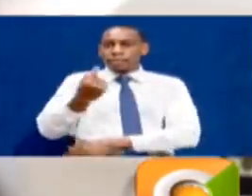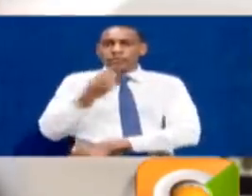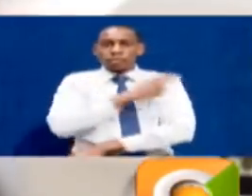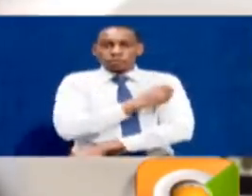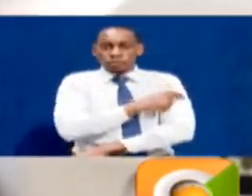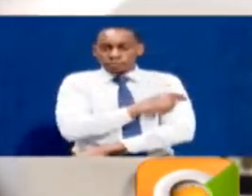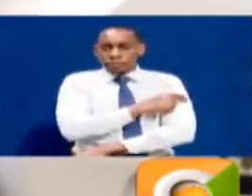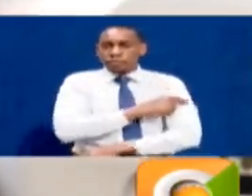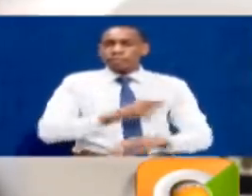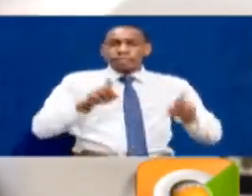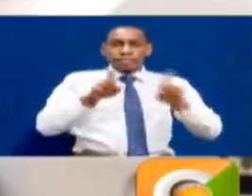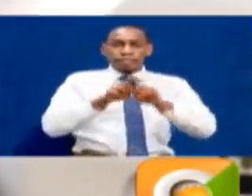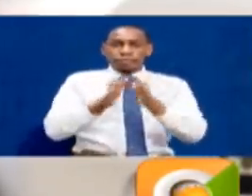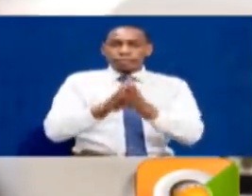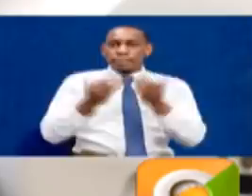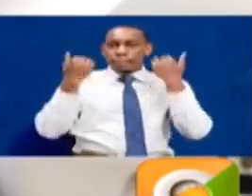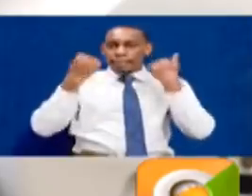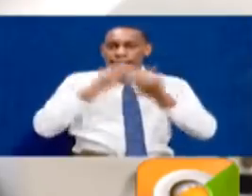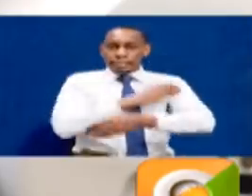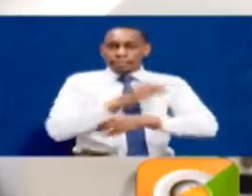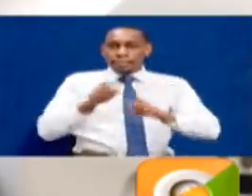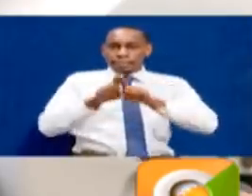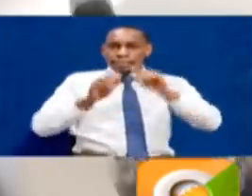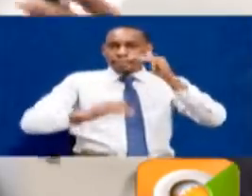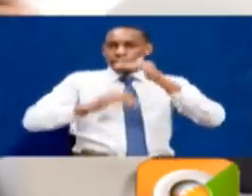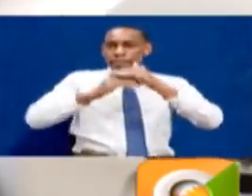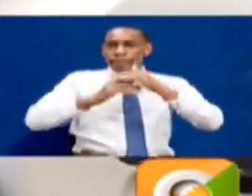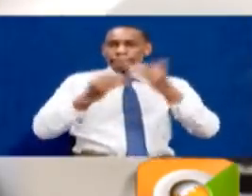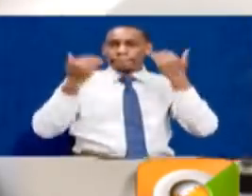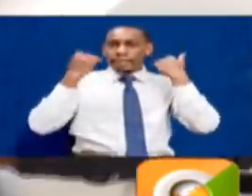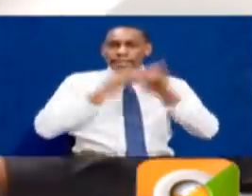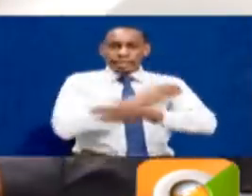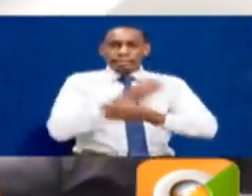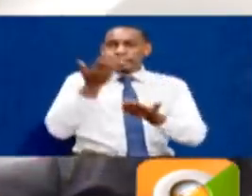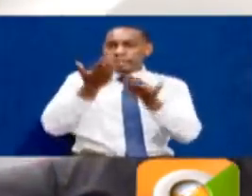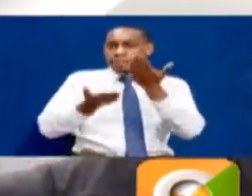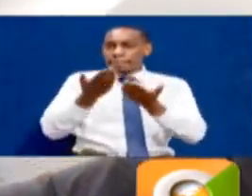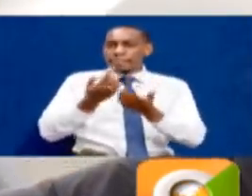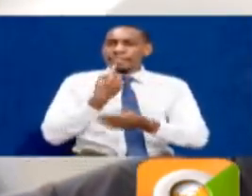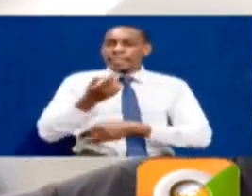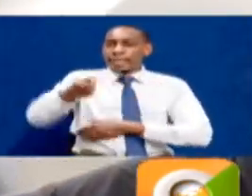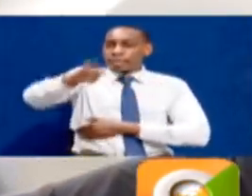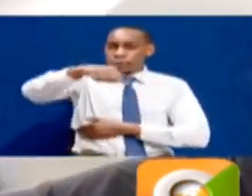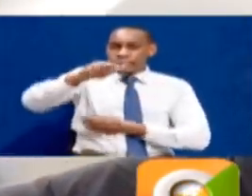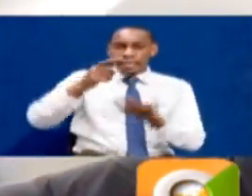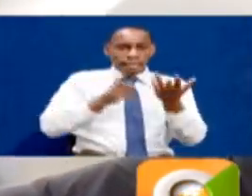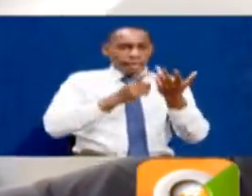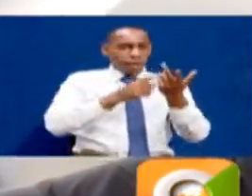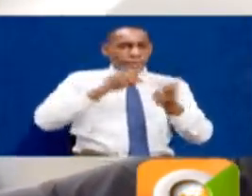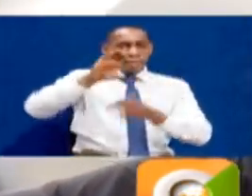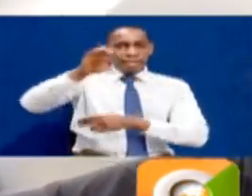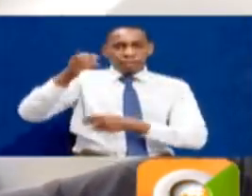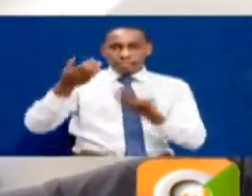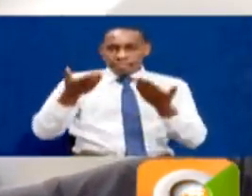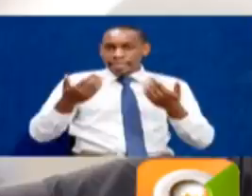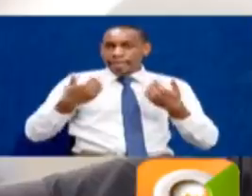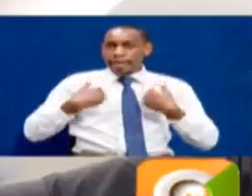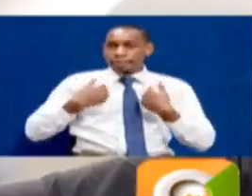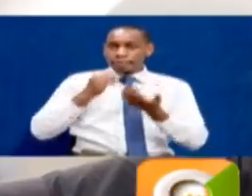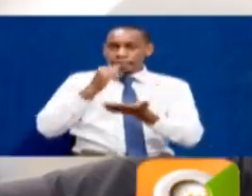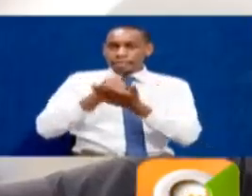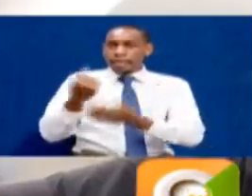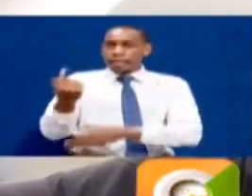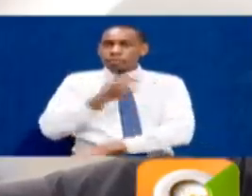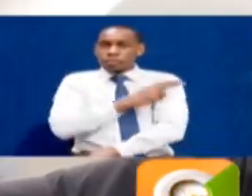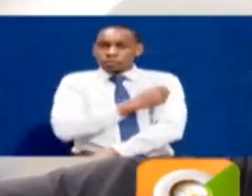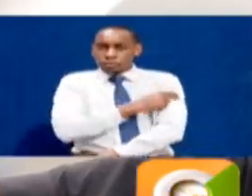centers and the bed capacity. I know you talked about the minimum bed capacity, but maybe you could tell us how many counties so far do have those